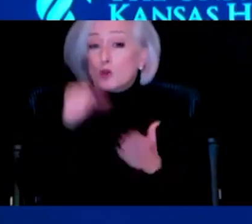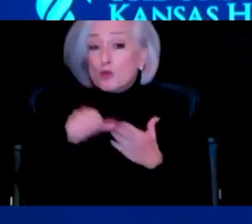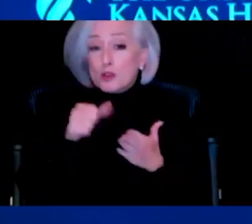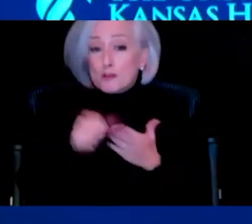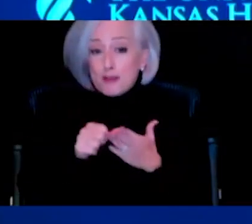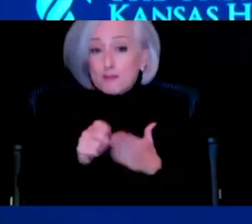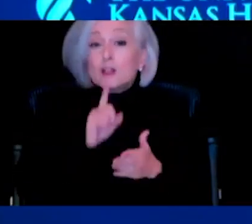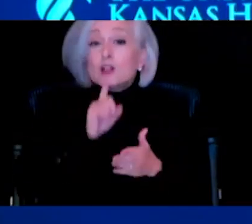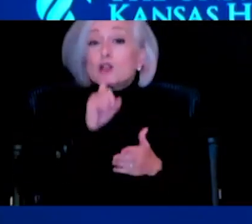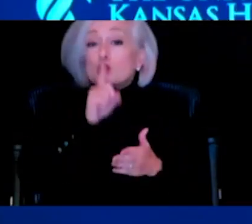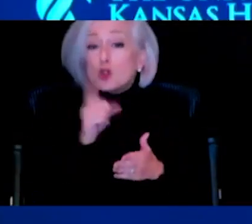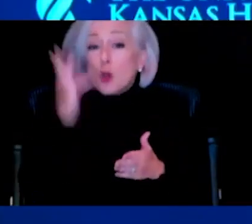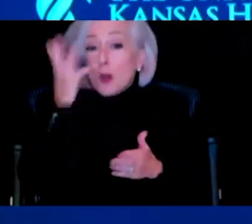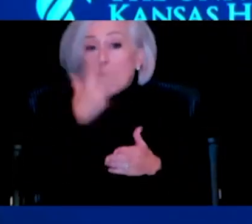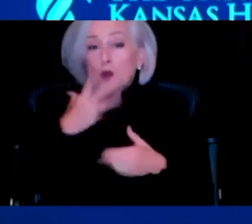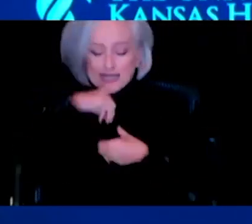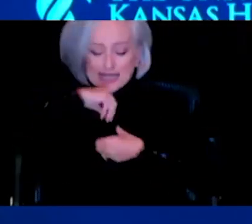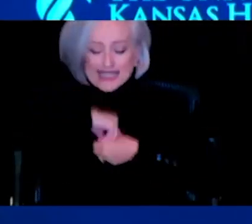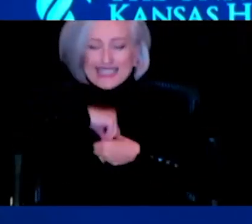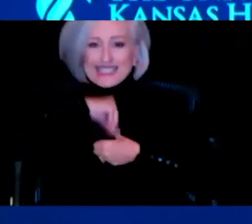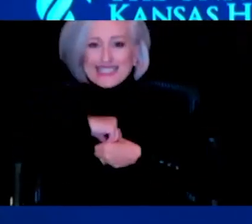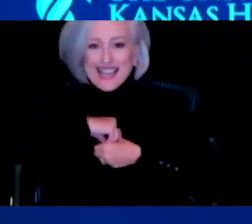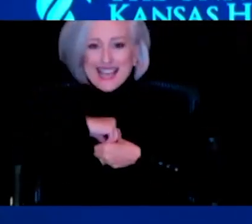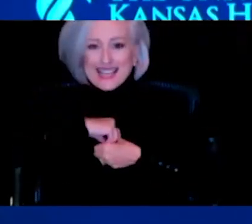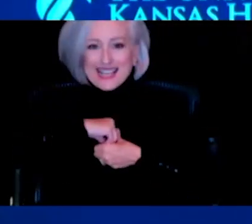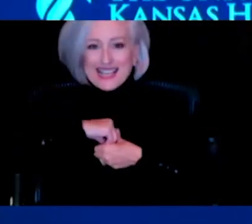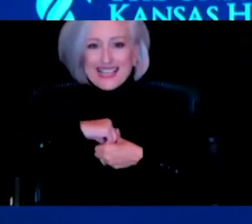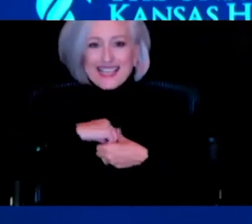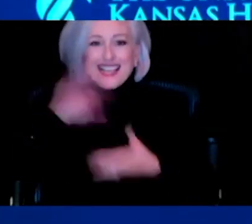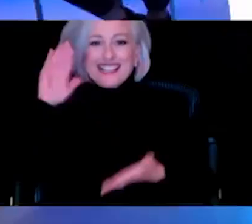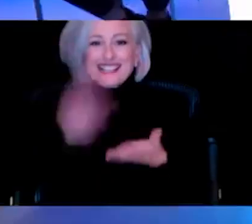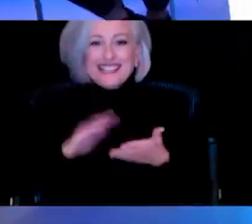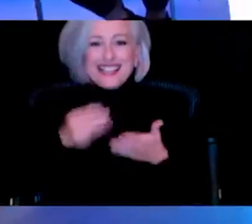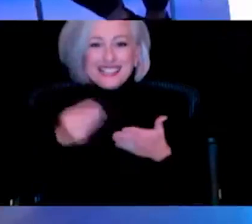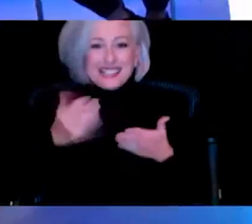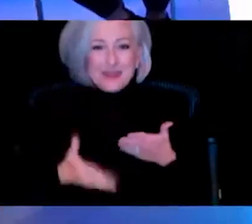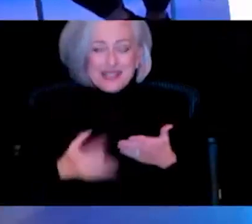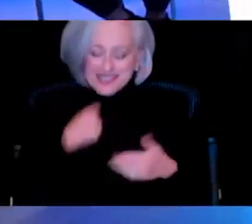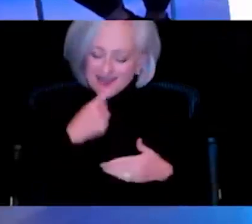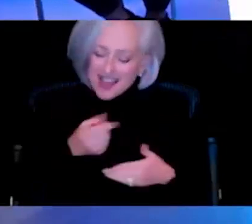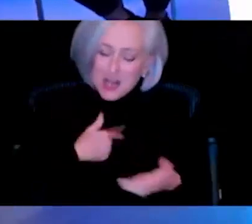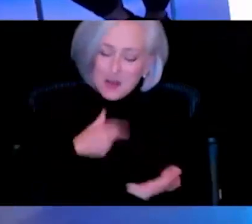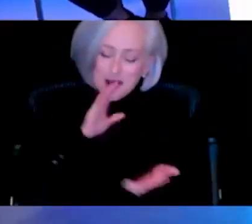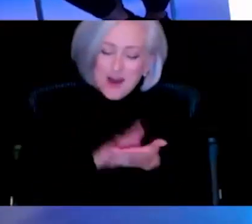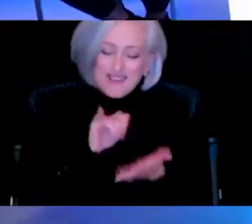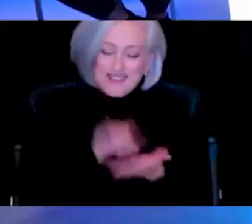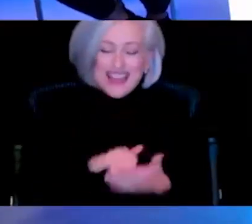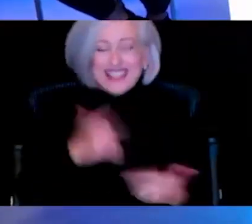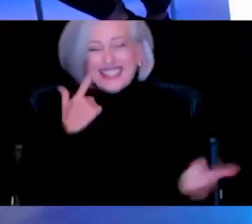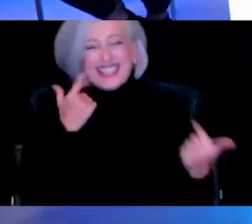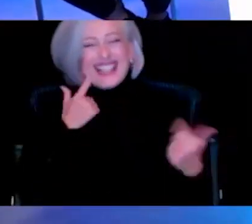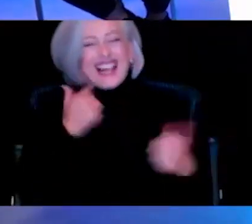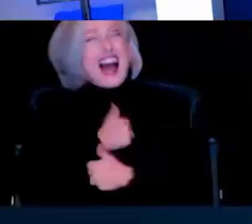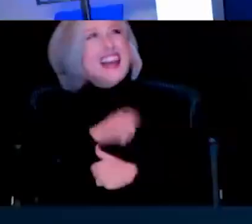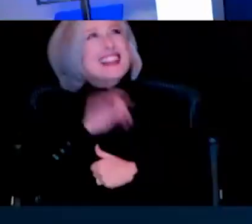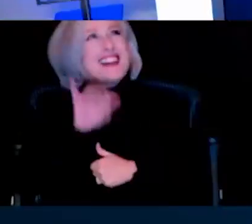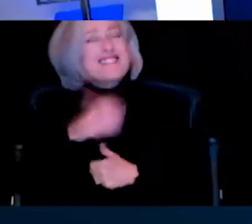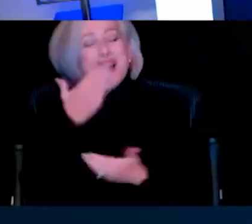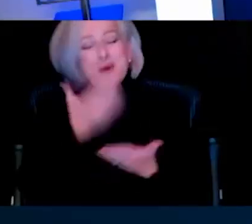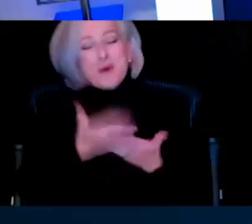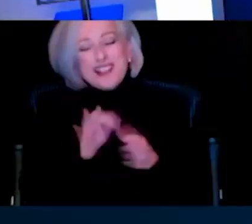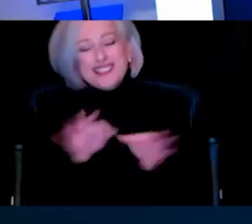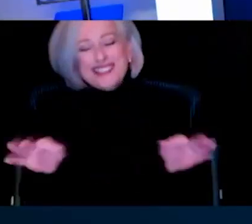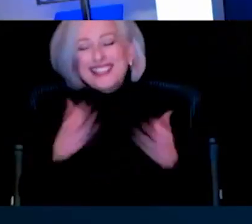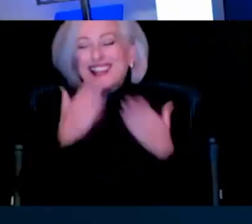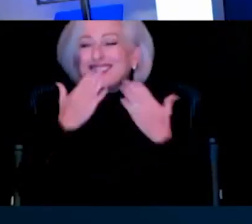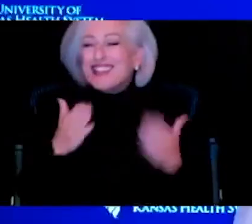on the inside, and it's much less expensive, which is what I try to tell my wife. I love it. I love it. Well said. Well said. Dr. Hawkinson, your